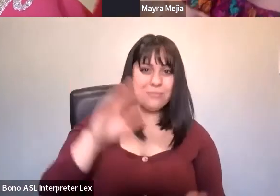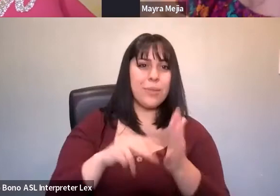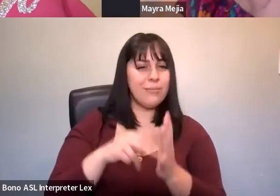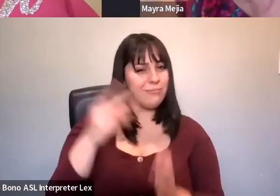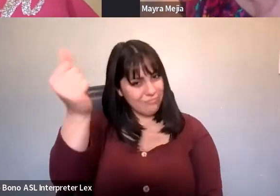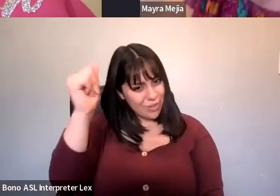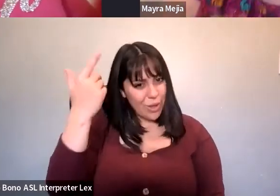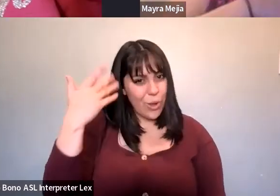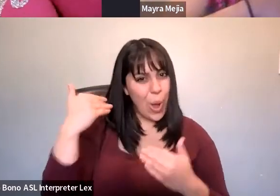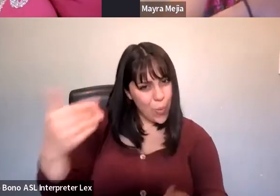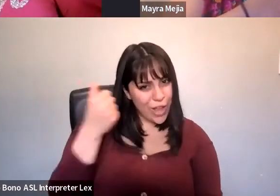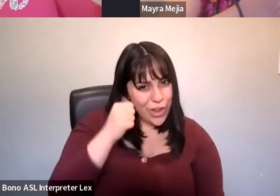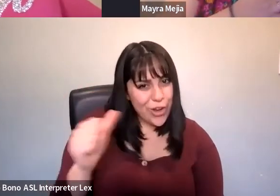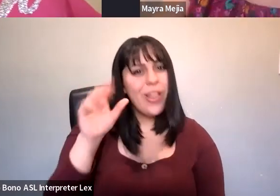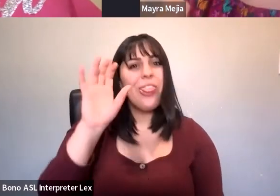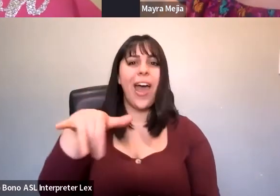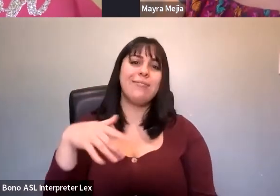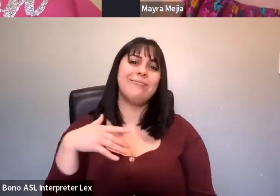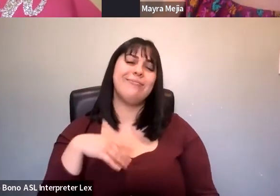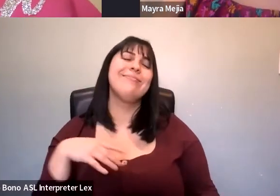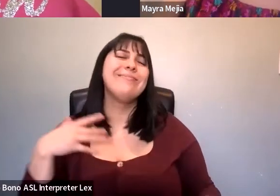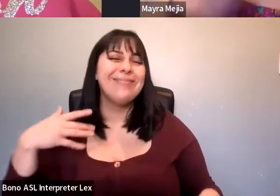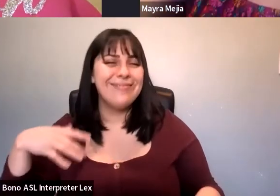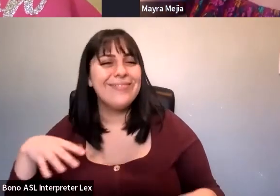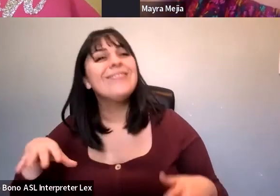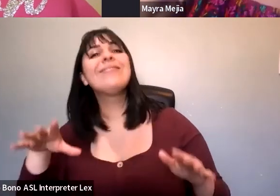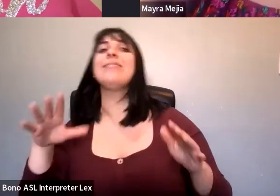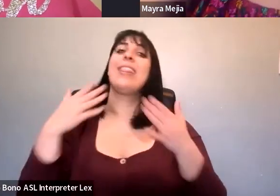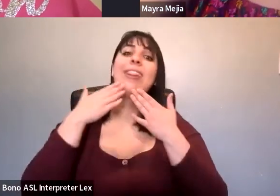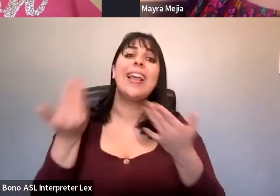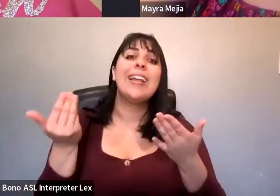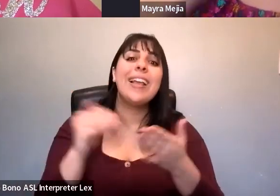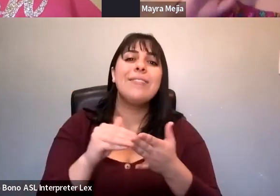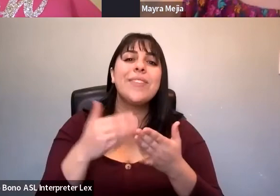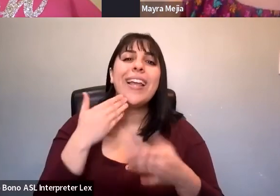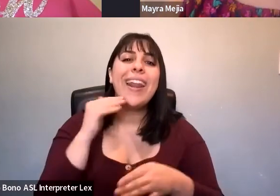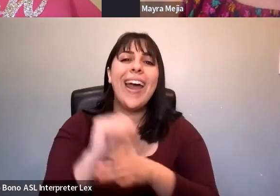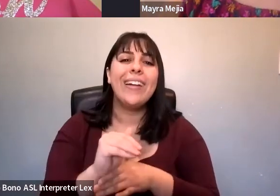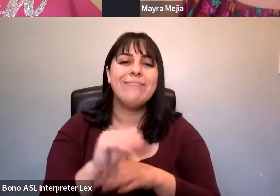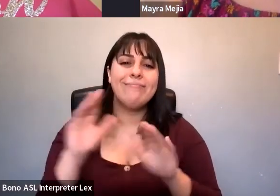ahead, do it. Mwah, mwah, mwah. And thanks again, and good night.